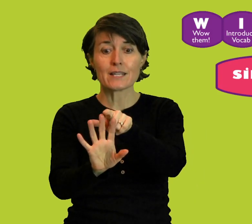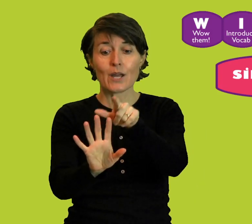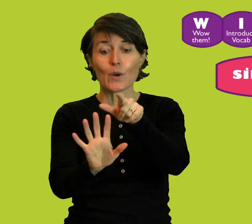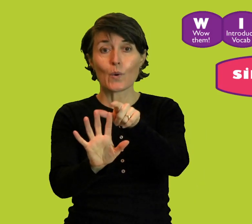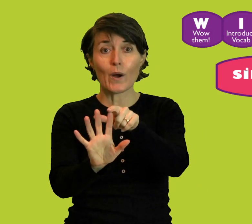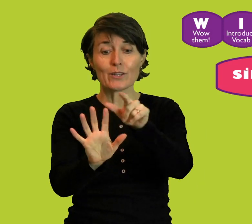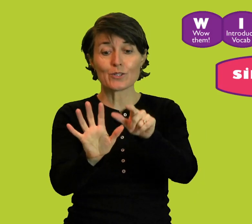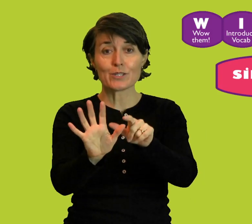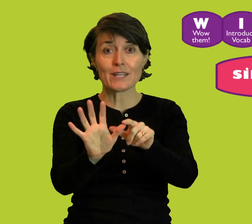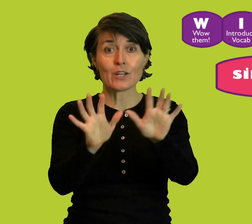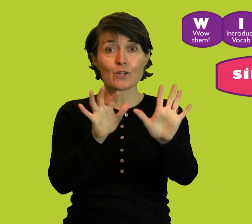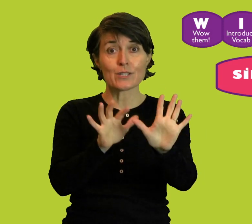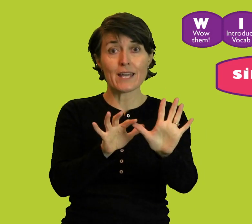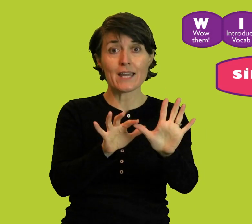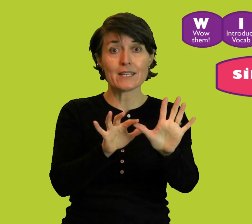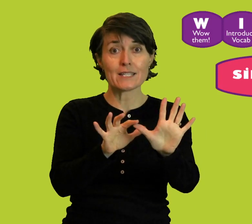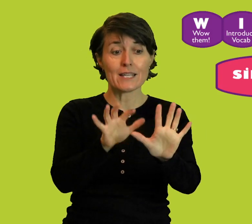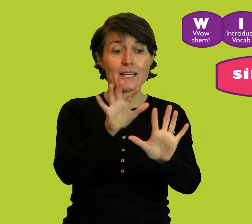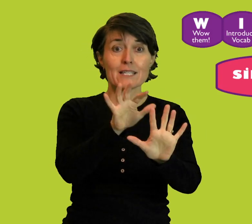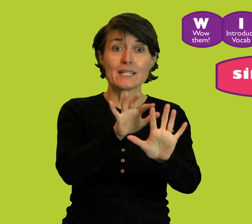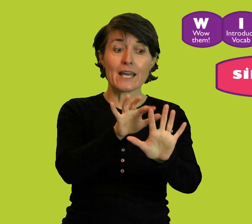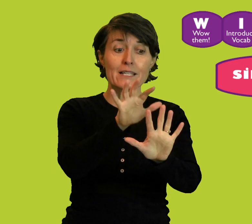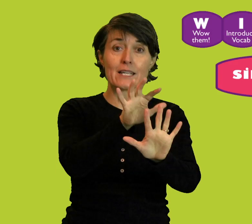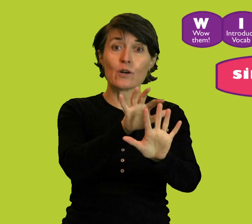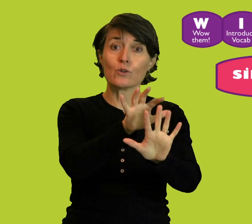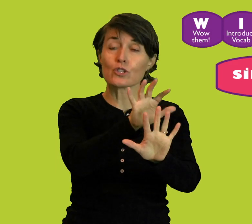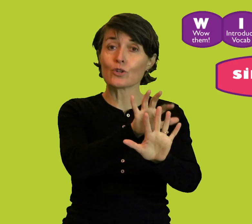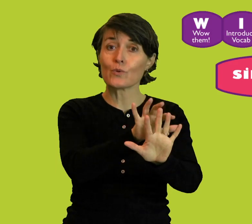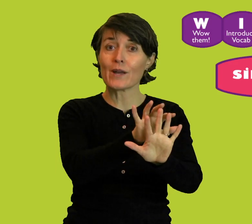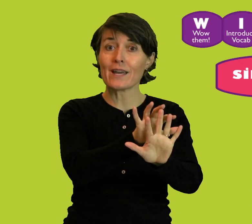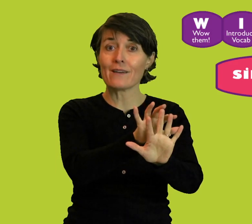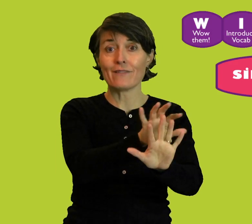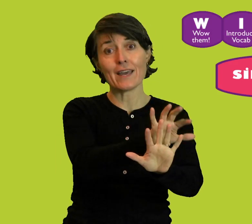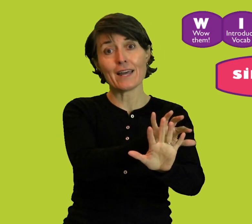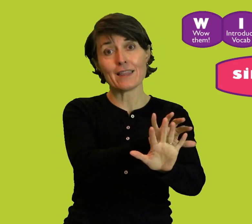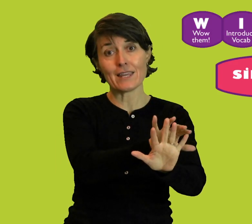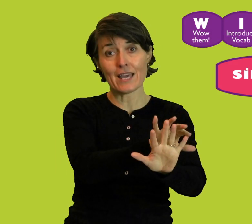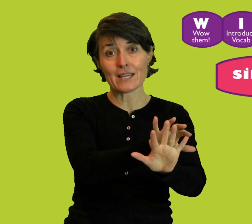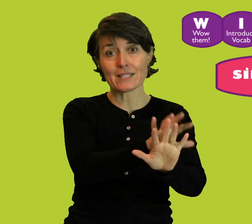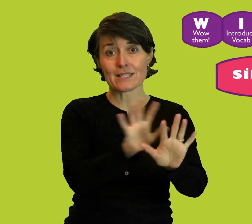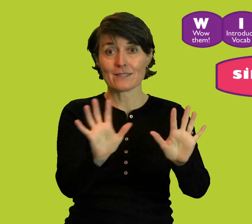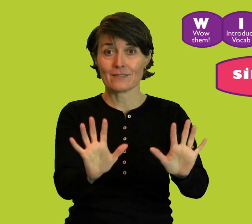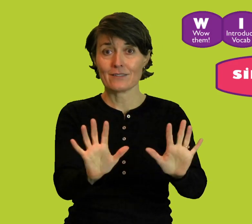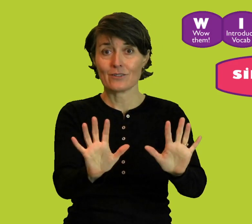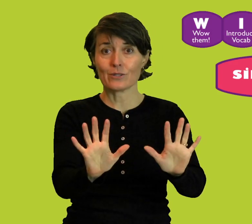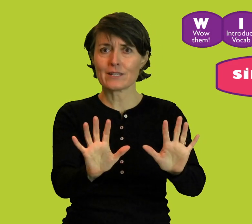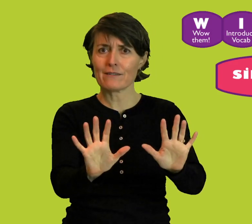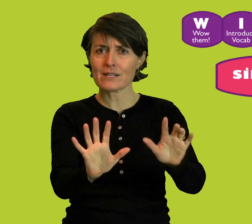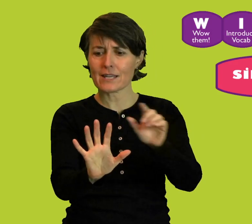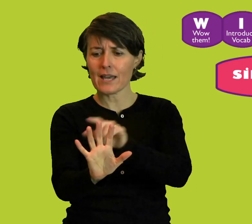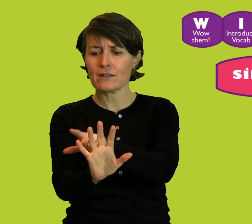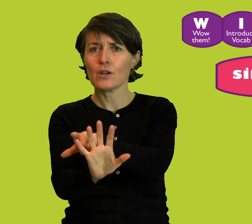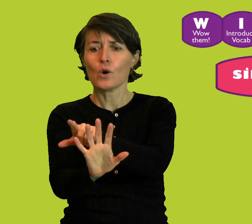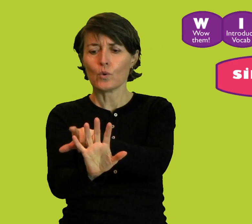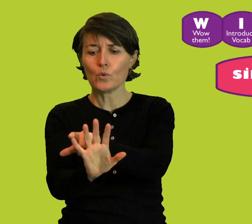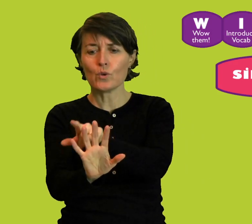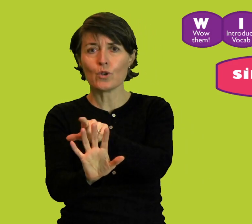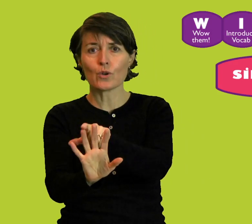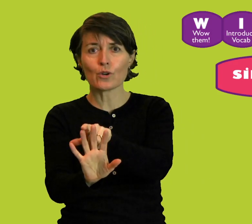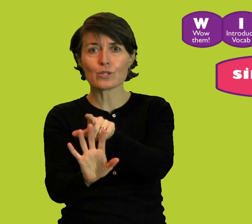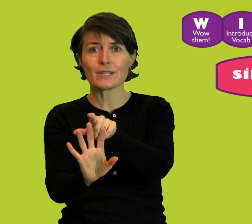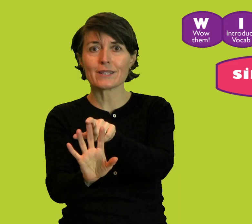3, 4, 5, 6, 7, 8, 9, 10. Otra vez, again.